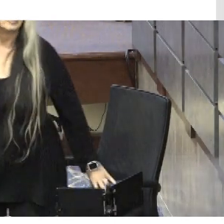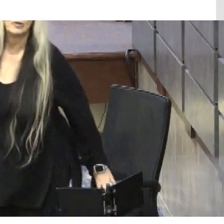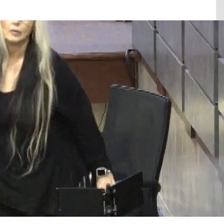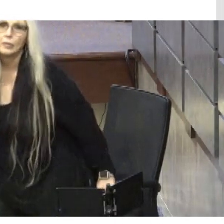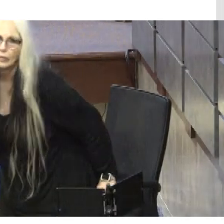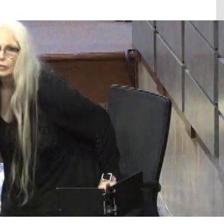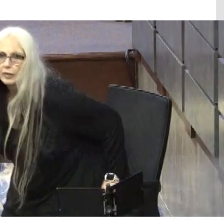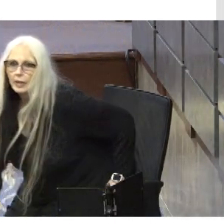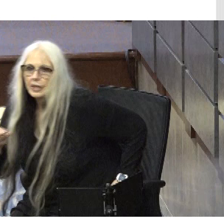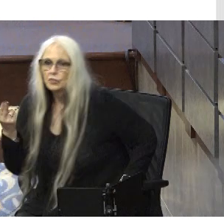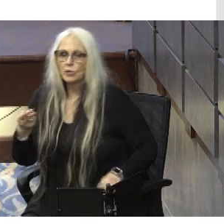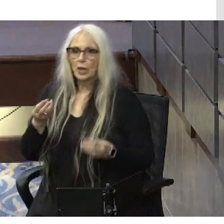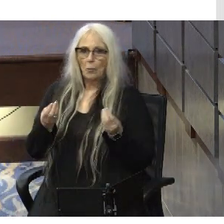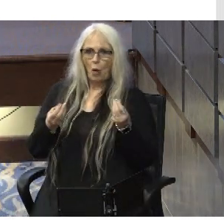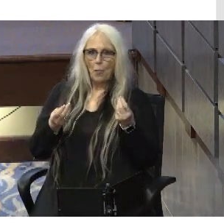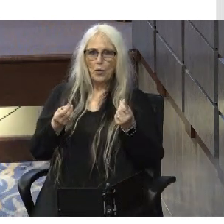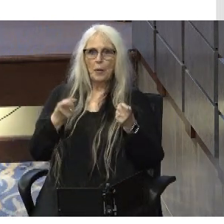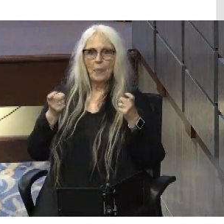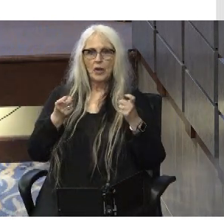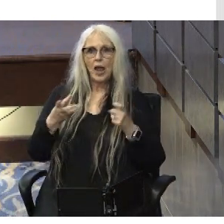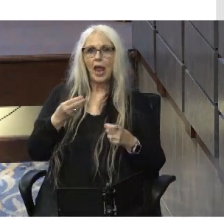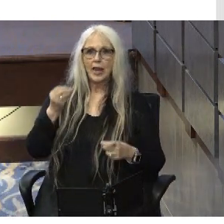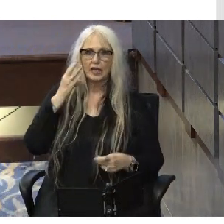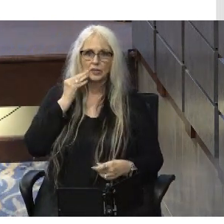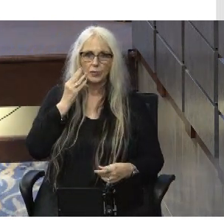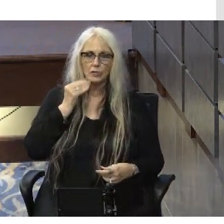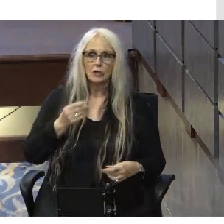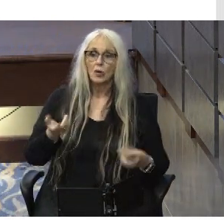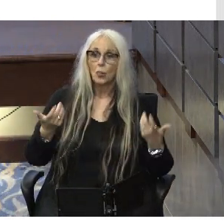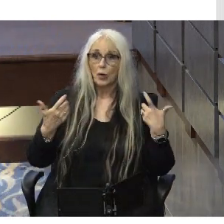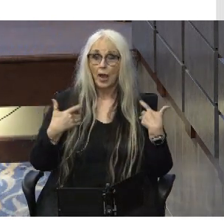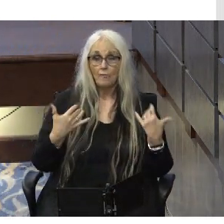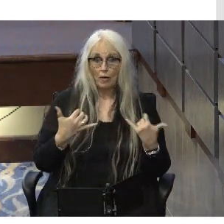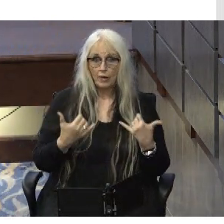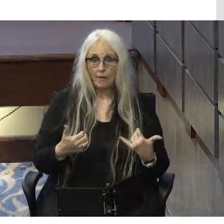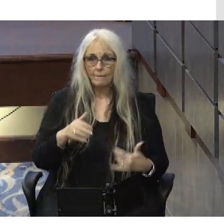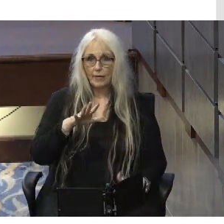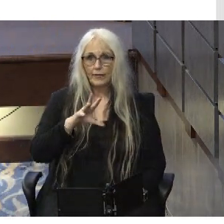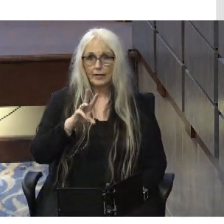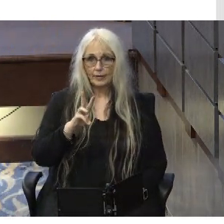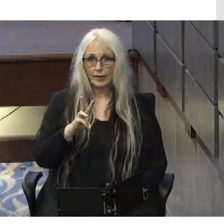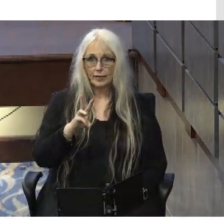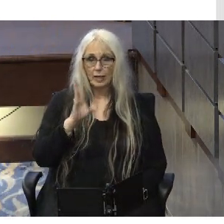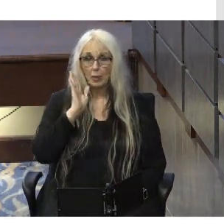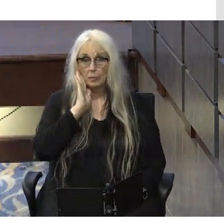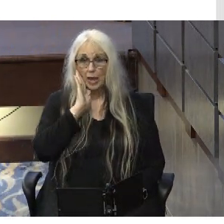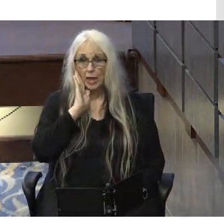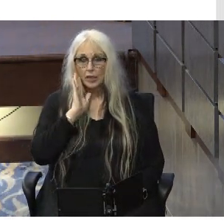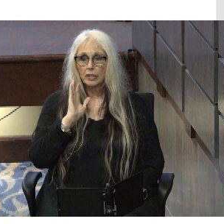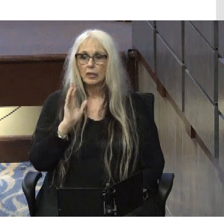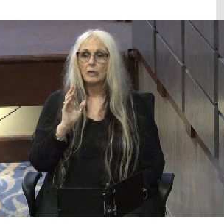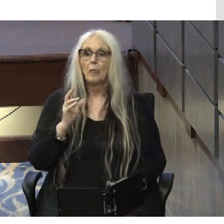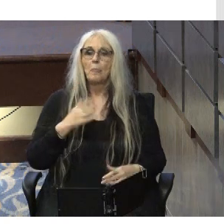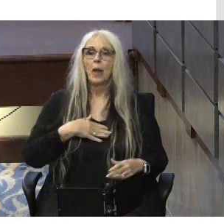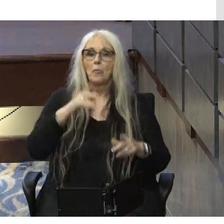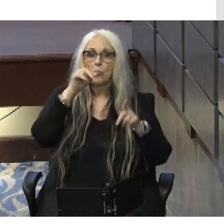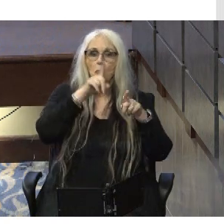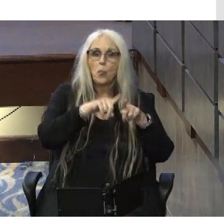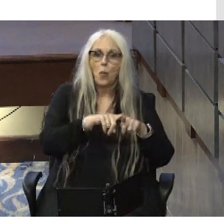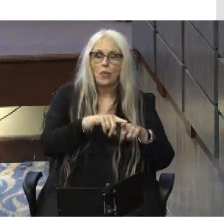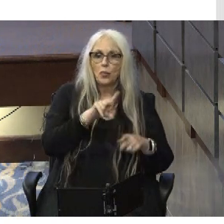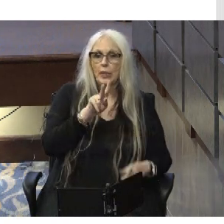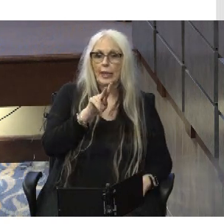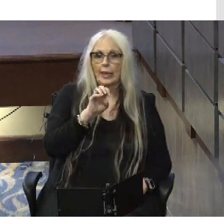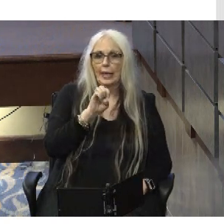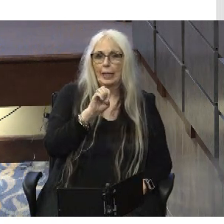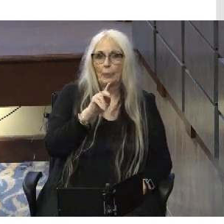particular population for over 20 years. We've got an existing 56-bed emergency shelter called My Brother's Keeper. We've got